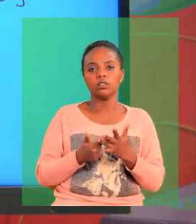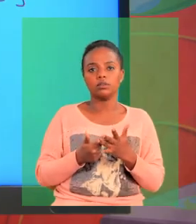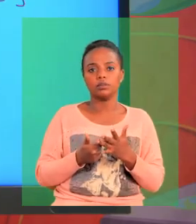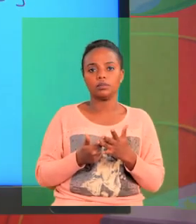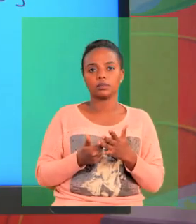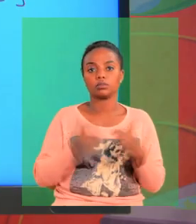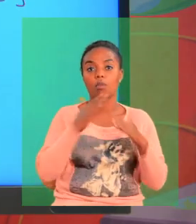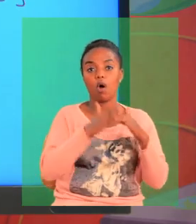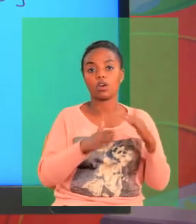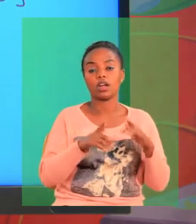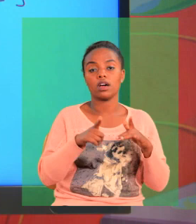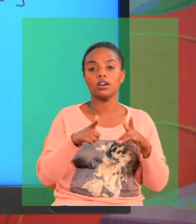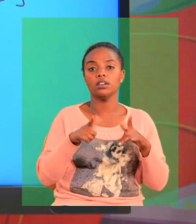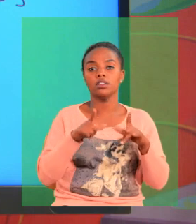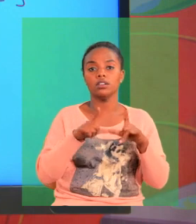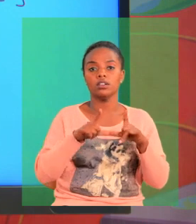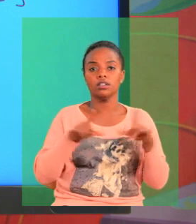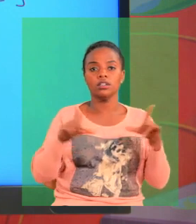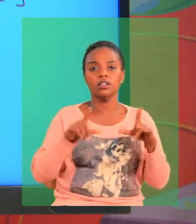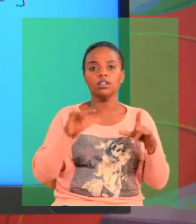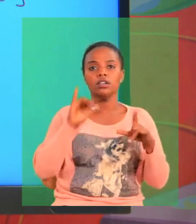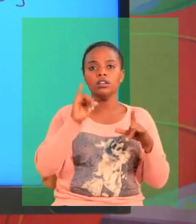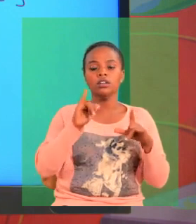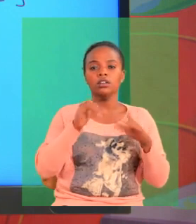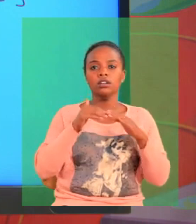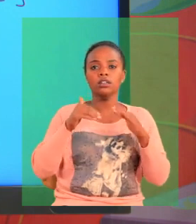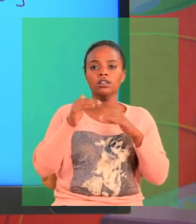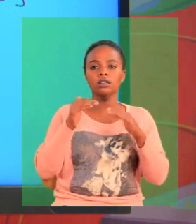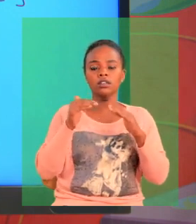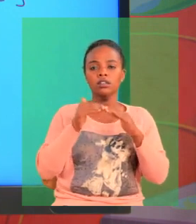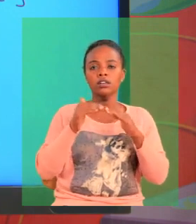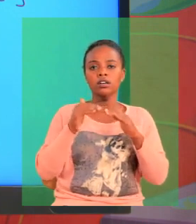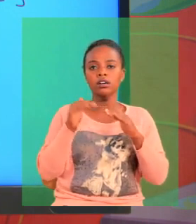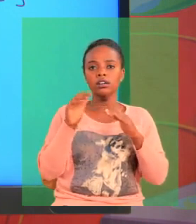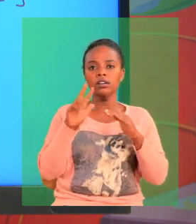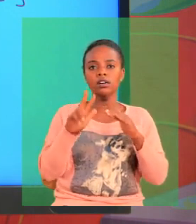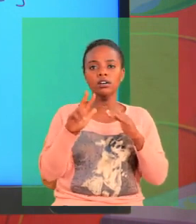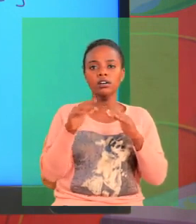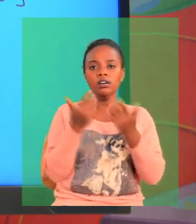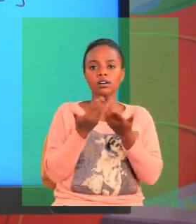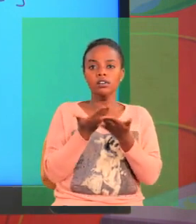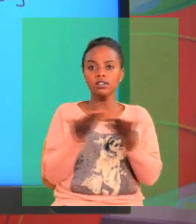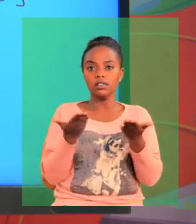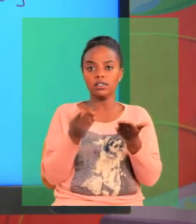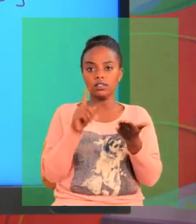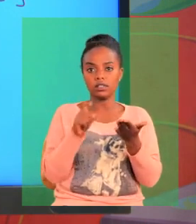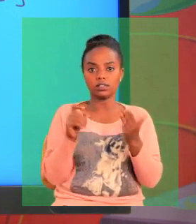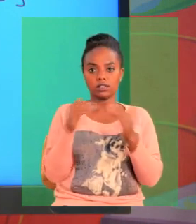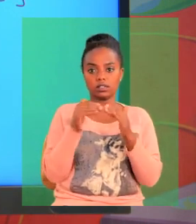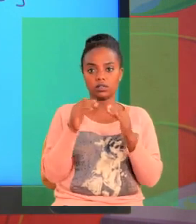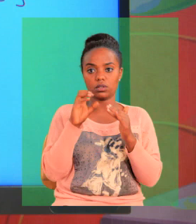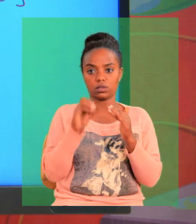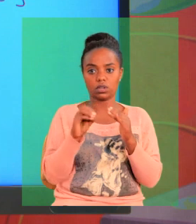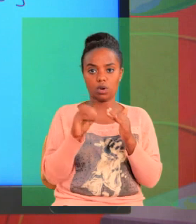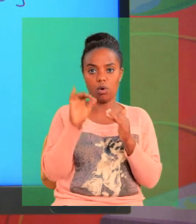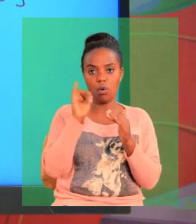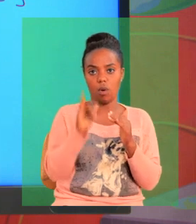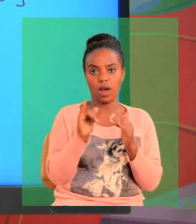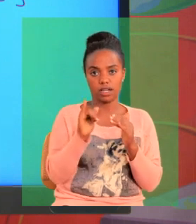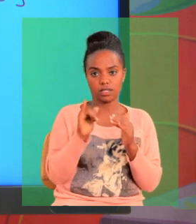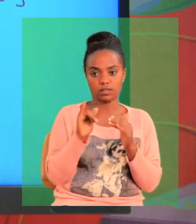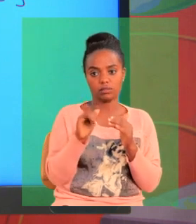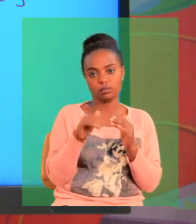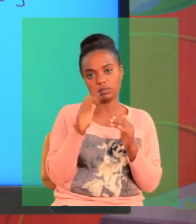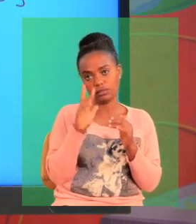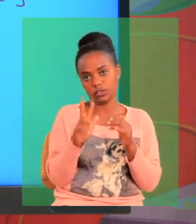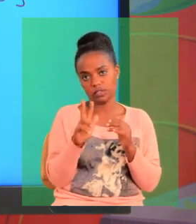the boundary line for y greater than or equal to x plus 3, let's use this table. When x is 0, y is t3, we have